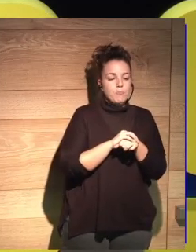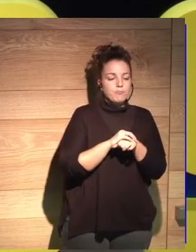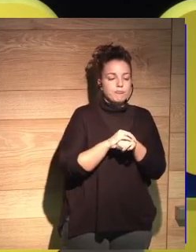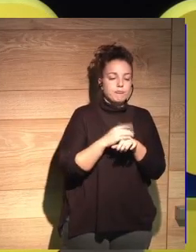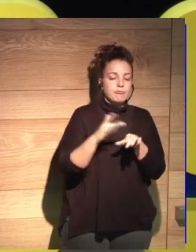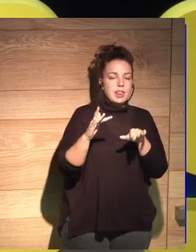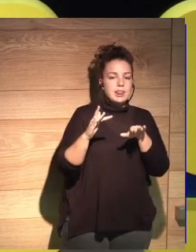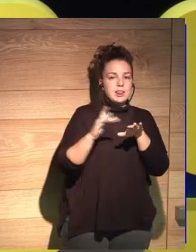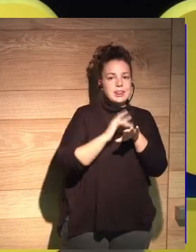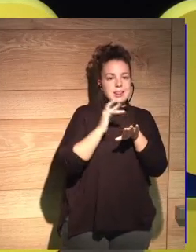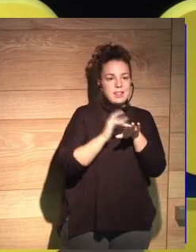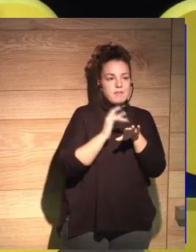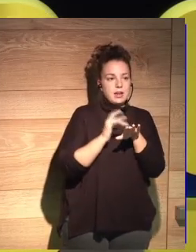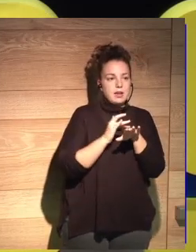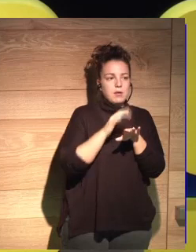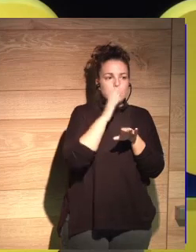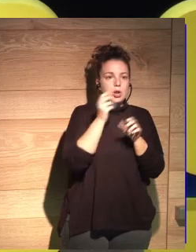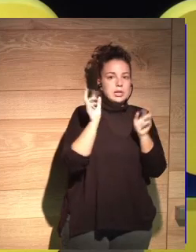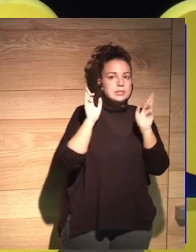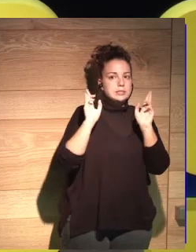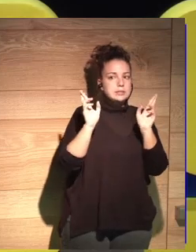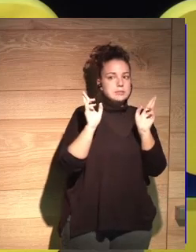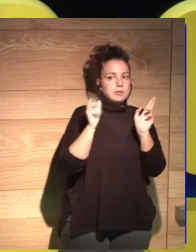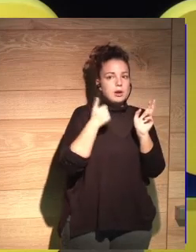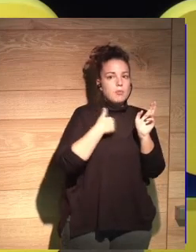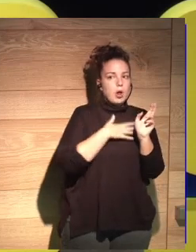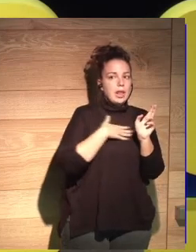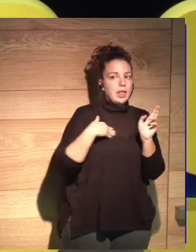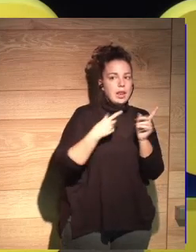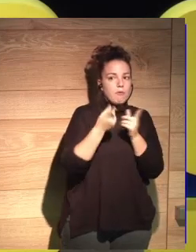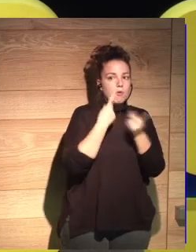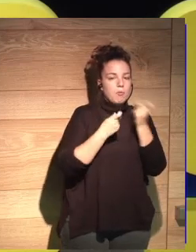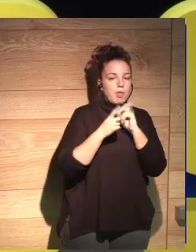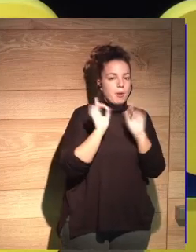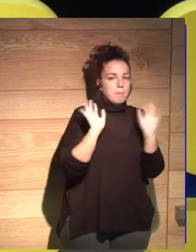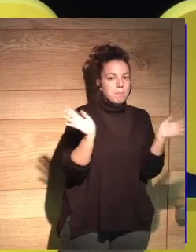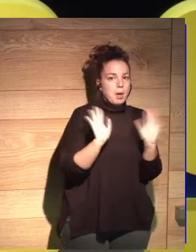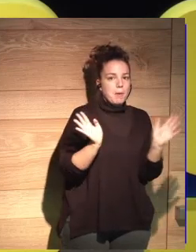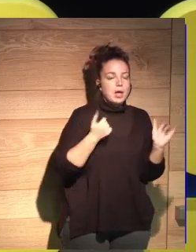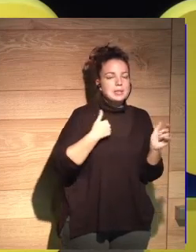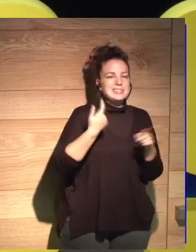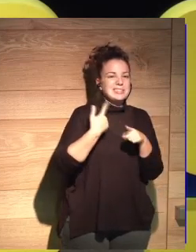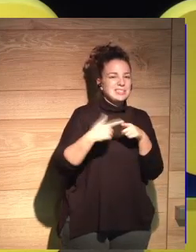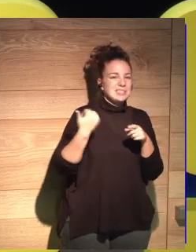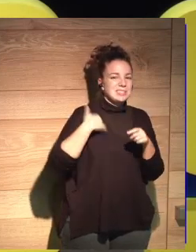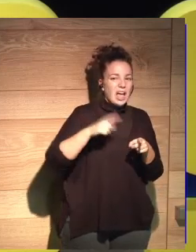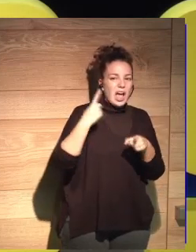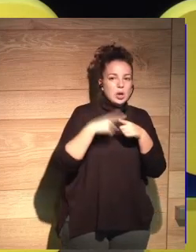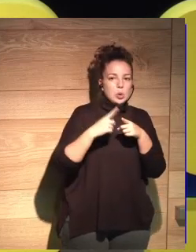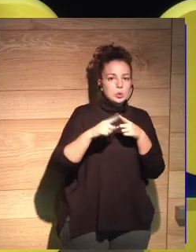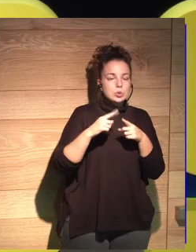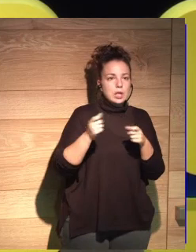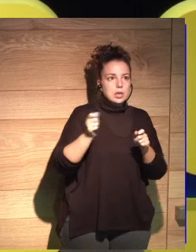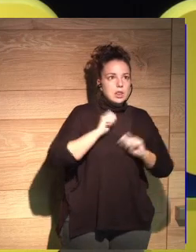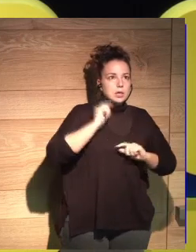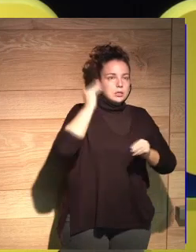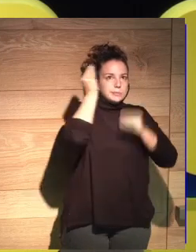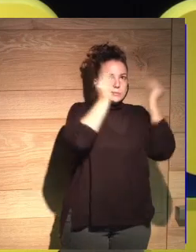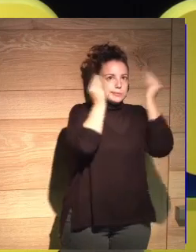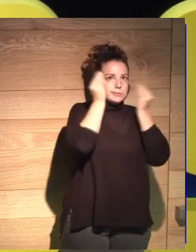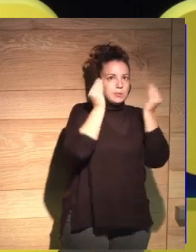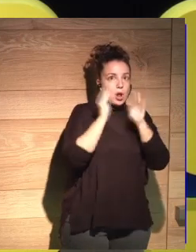pure information, free of all those boring, annoying things. The problem is, the bad news is, of course, you can never get rid of